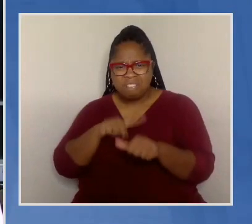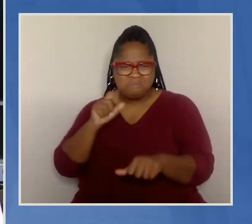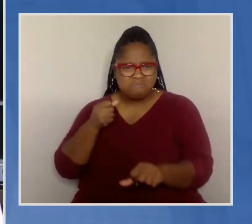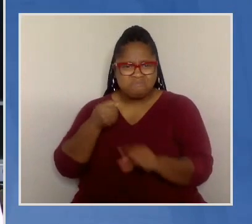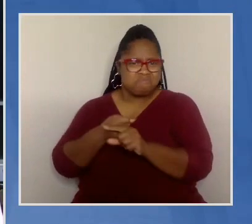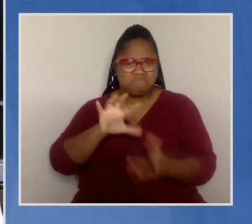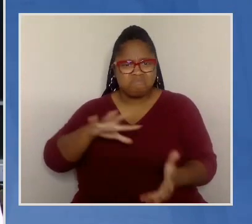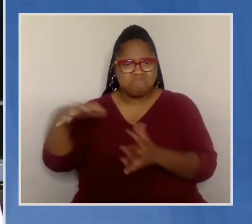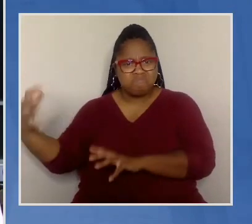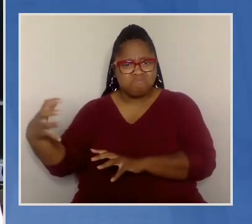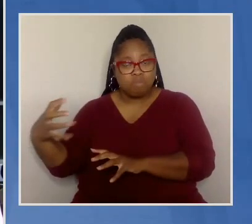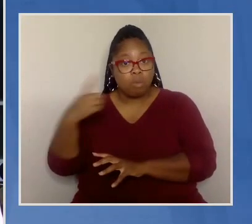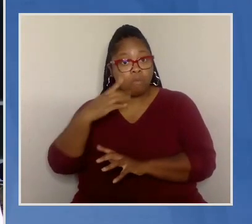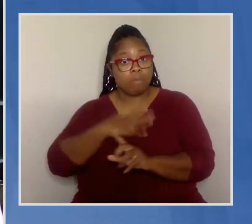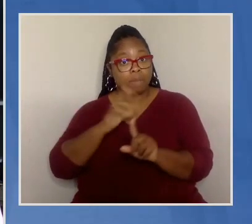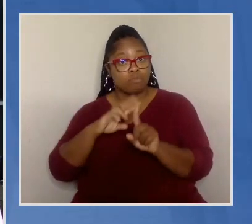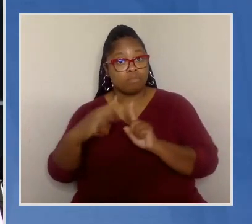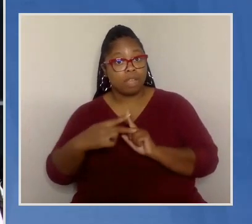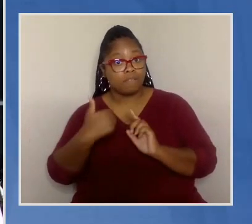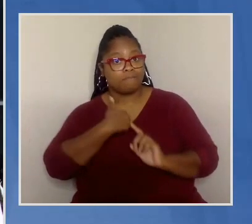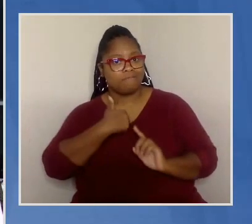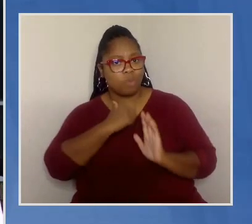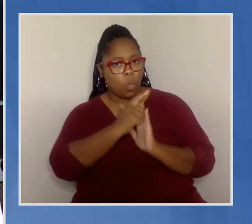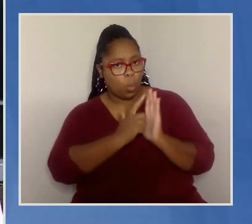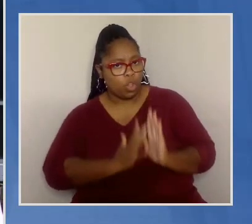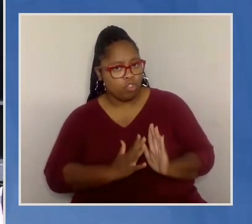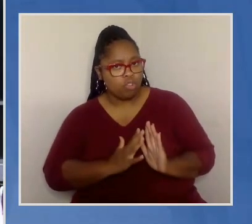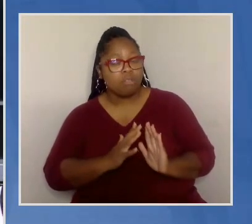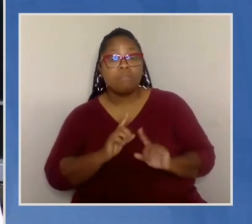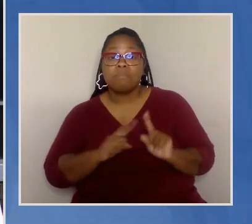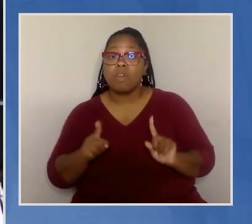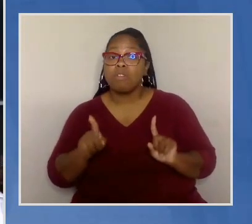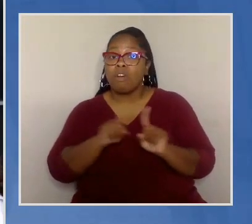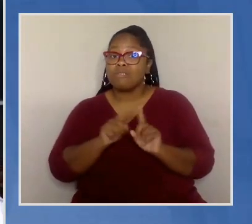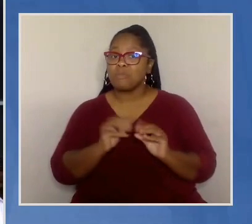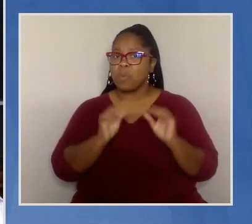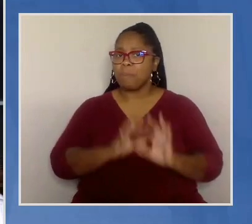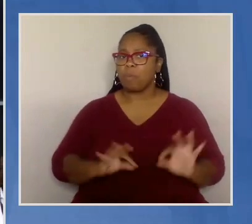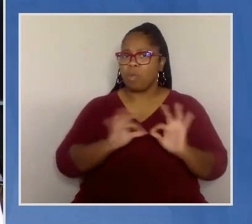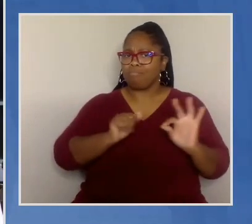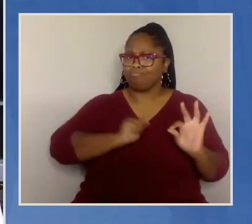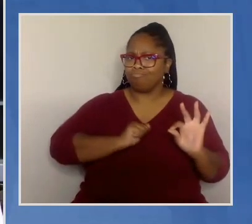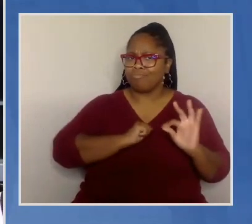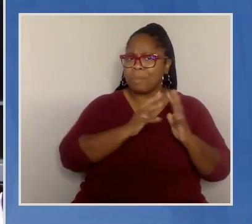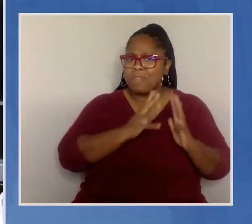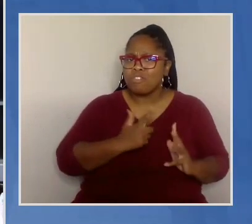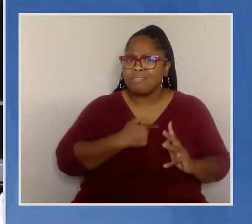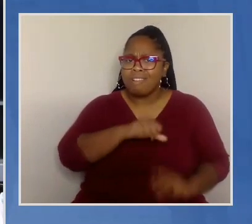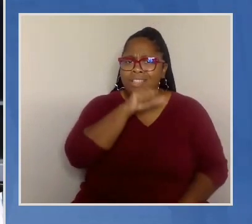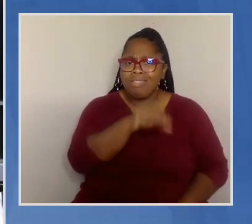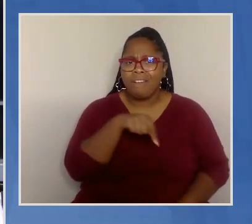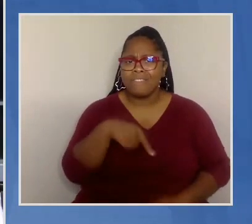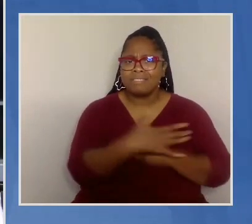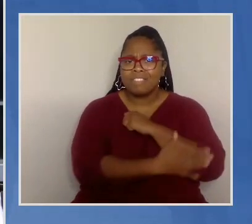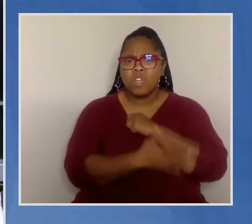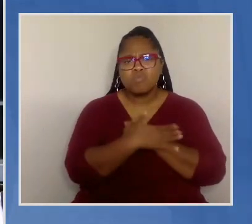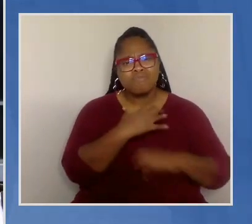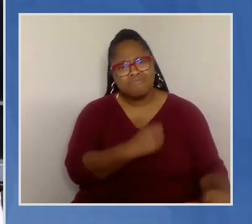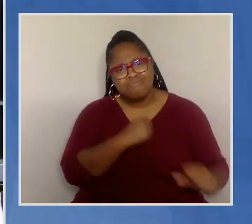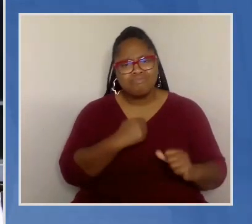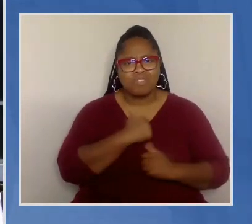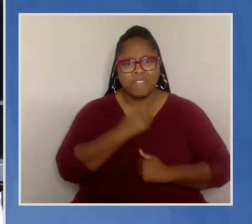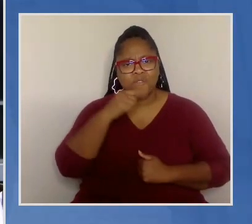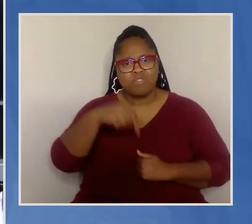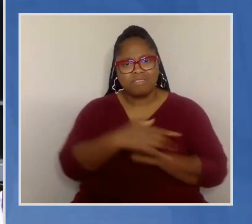I'm concerned, as a lawyer, but more importantly, as an American who loves this country very